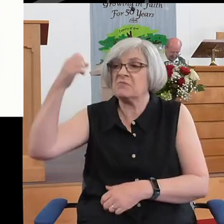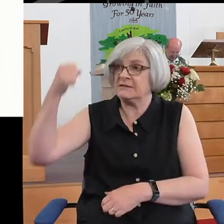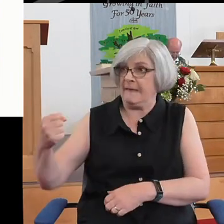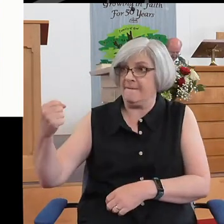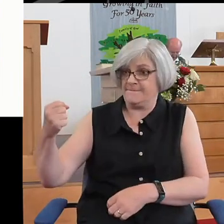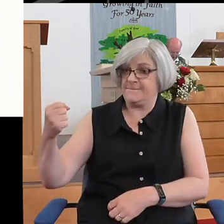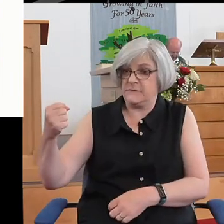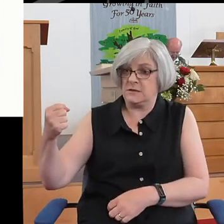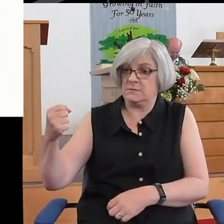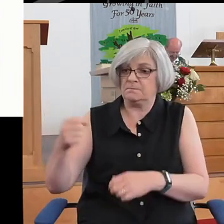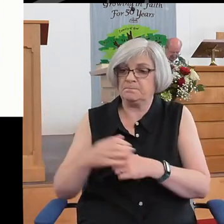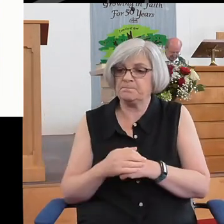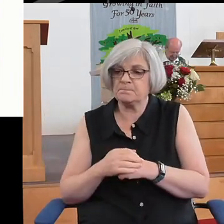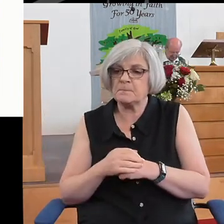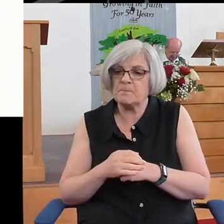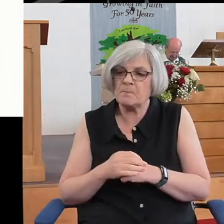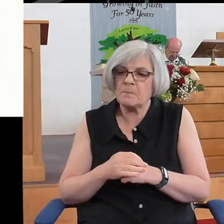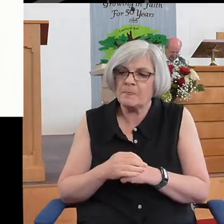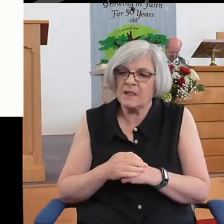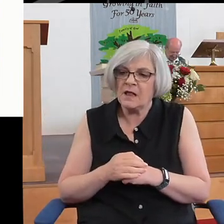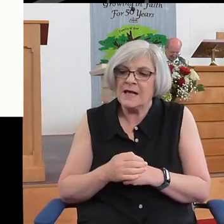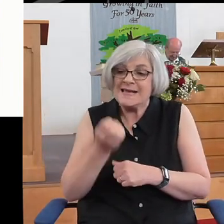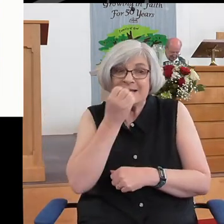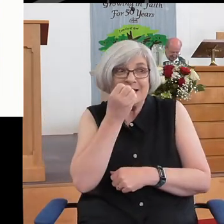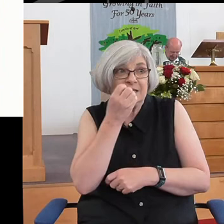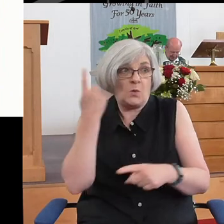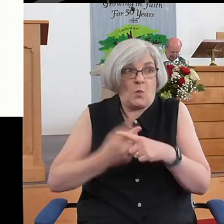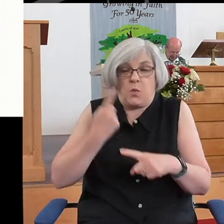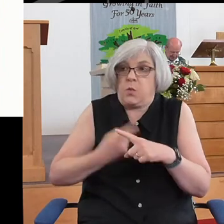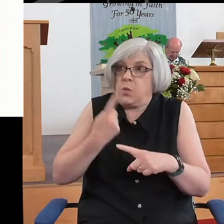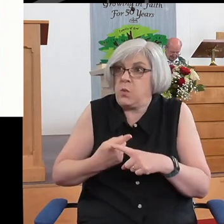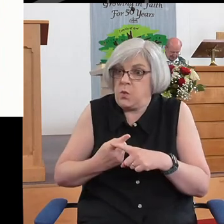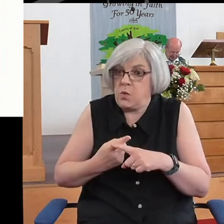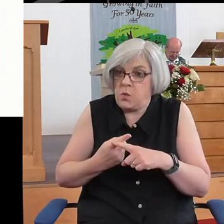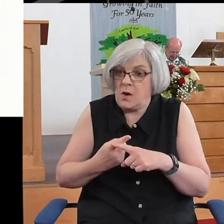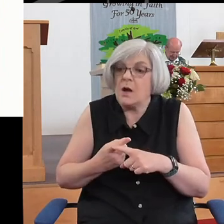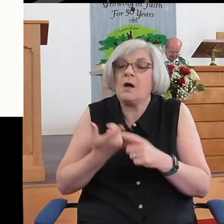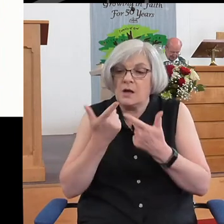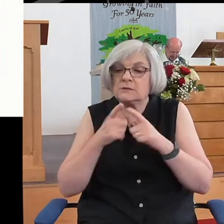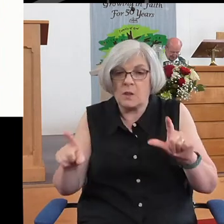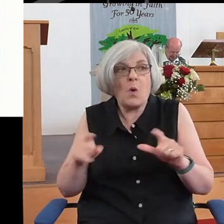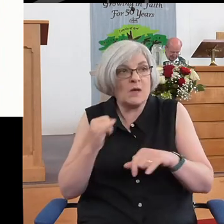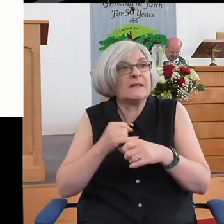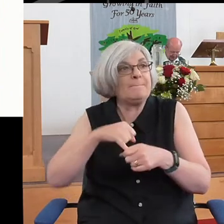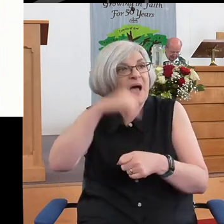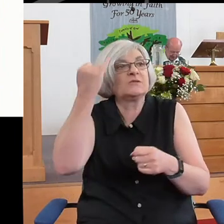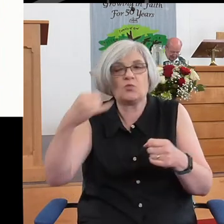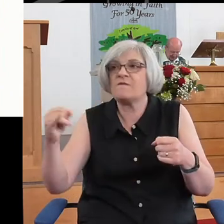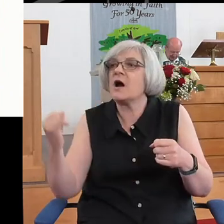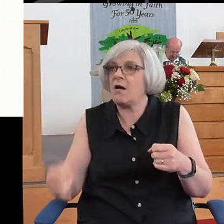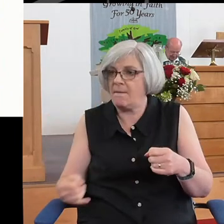in your hand. Eat it in haste. It is the Lord's Passover.